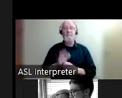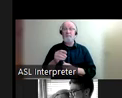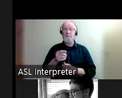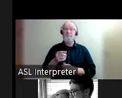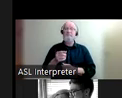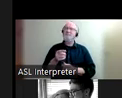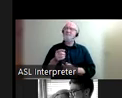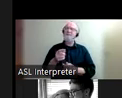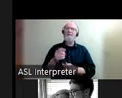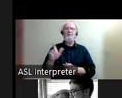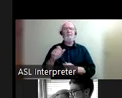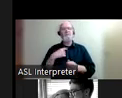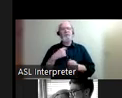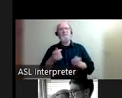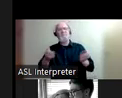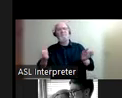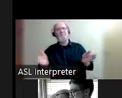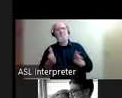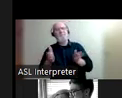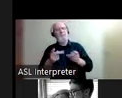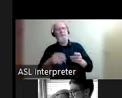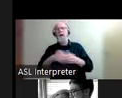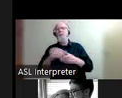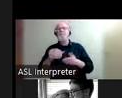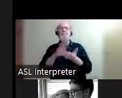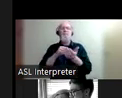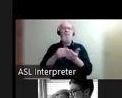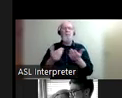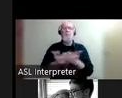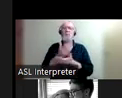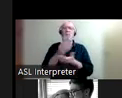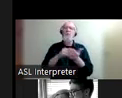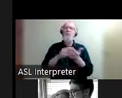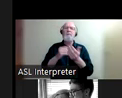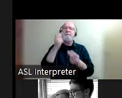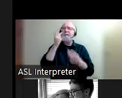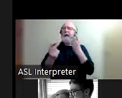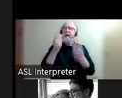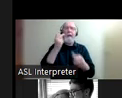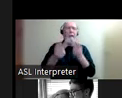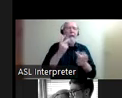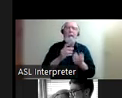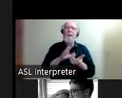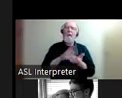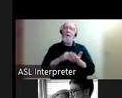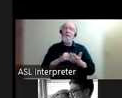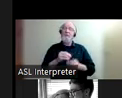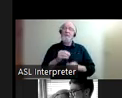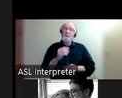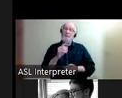out and exploring new things and really just